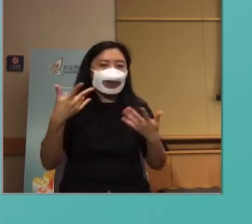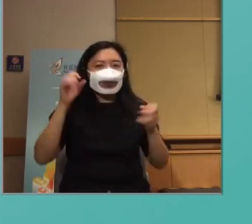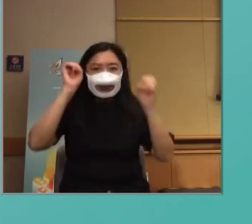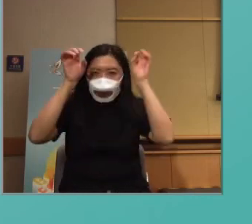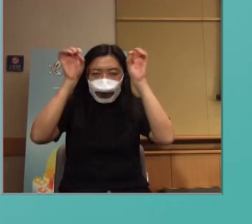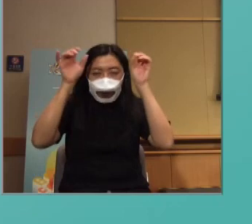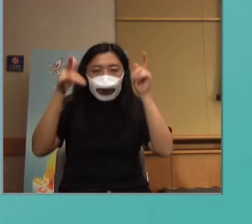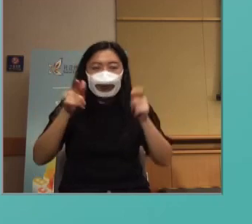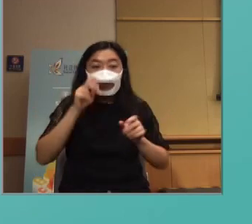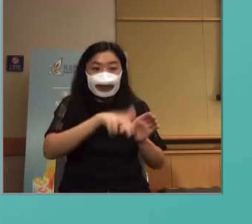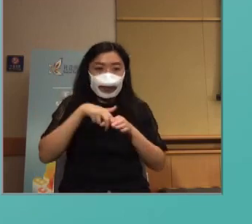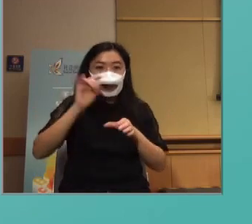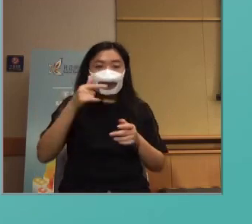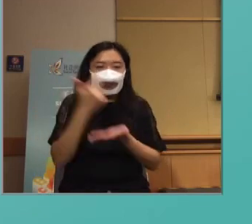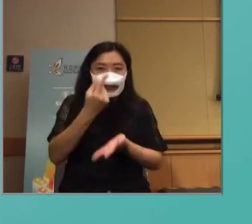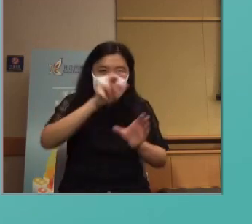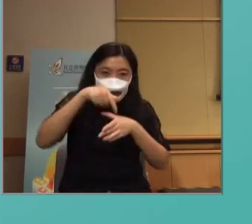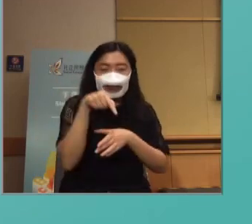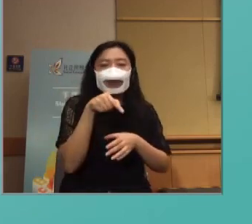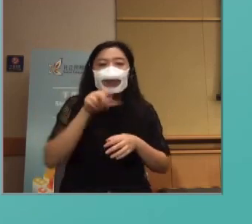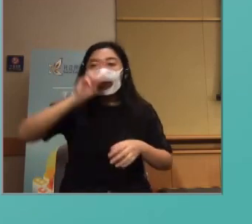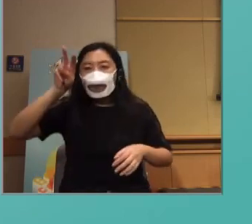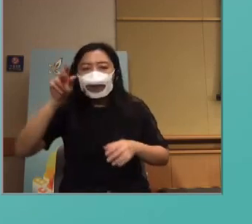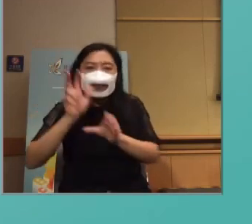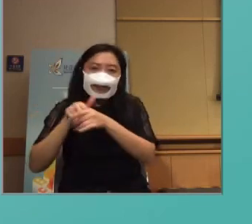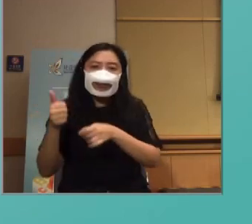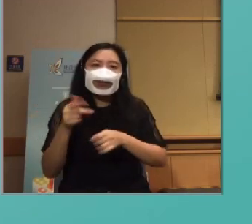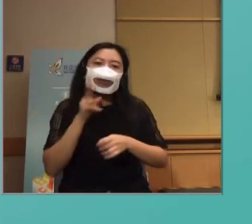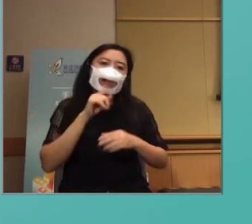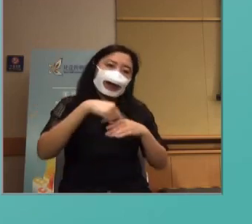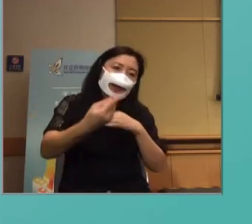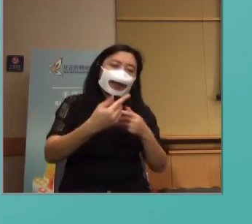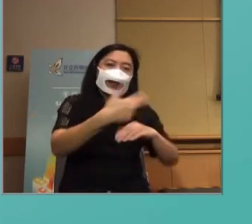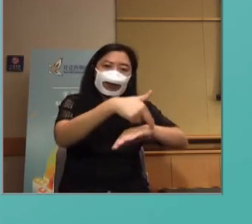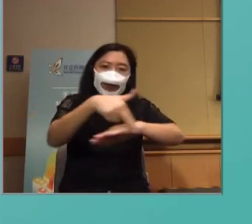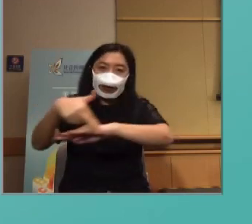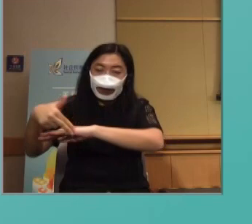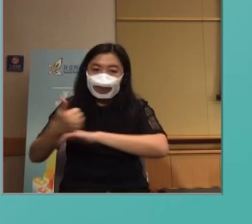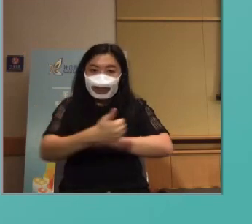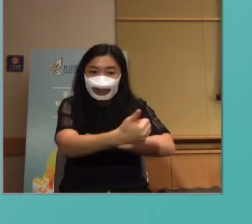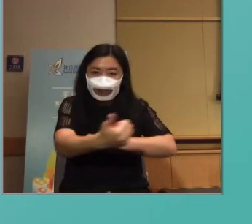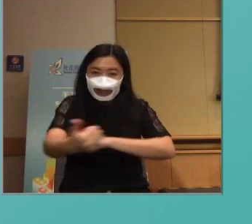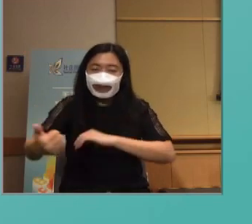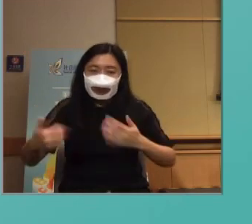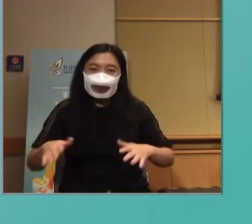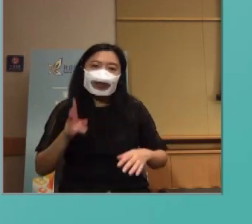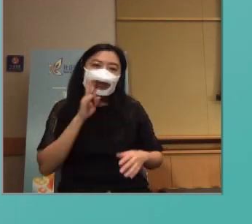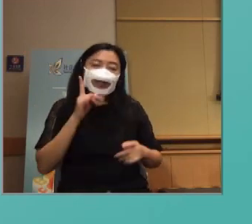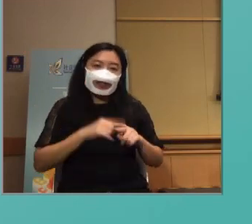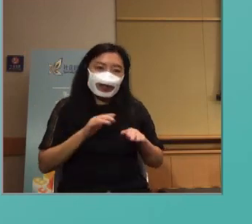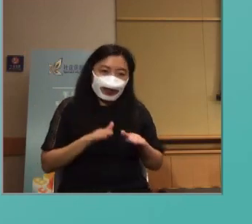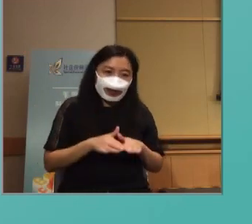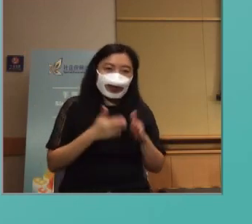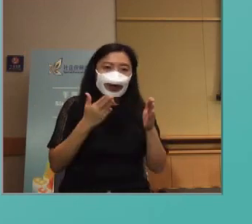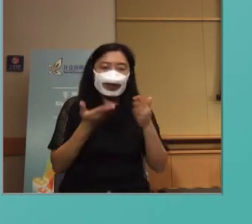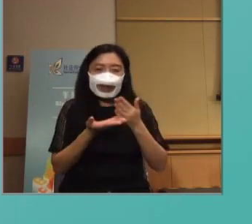any project to work, yes, there is the LS curve when you go, like, where you do the big pump and you come down to a lower low and you plateau and you see what's up. That's